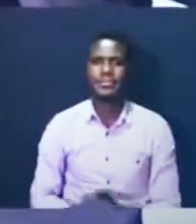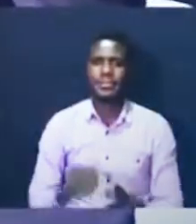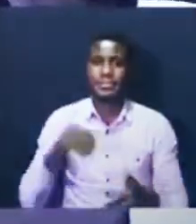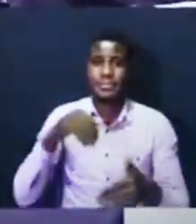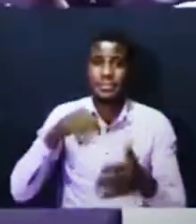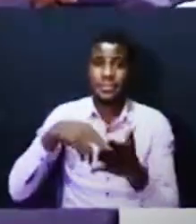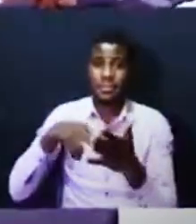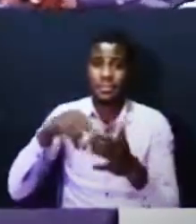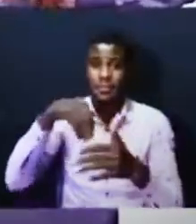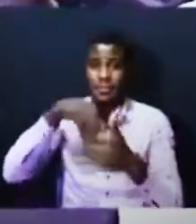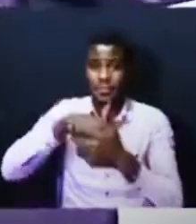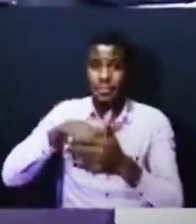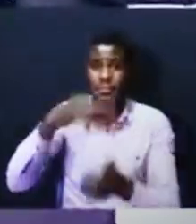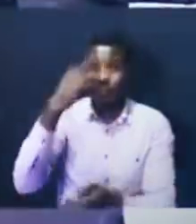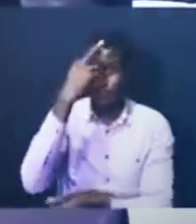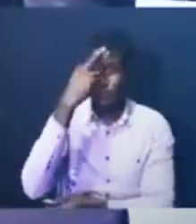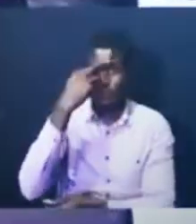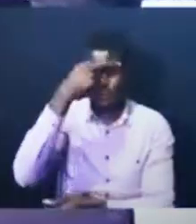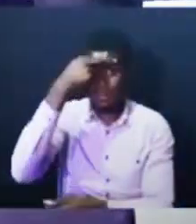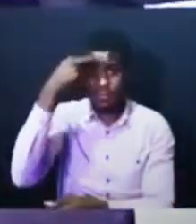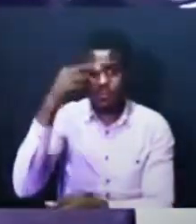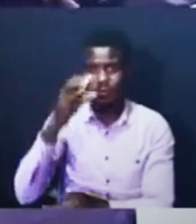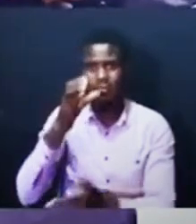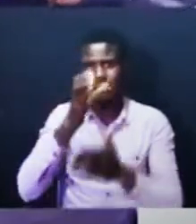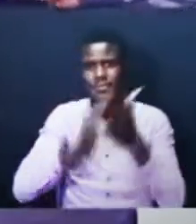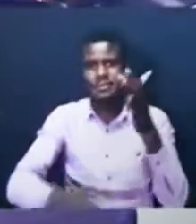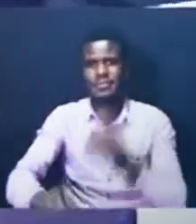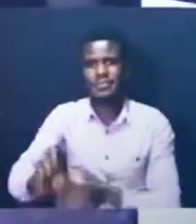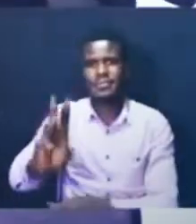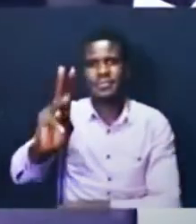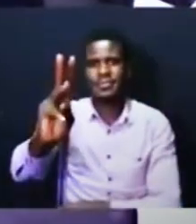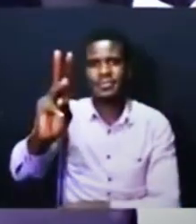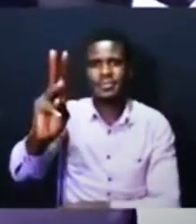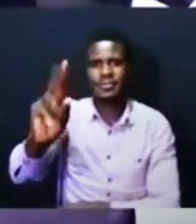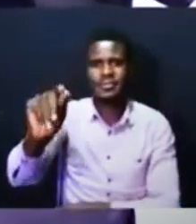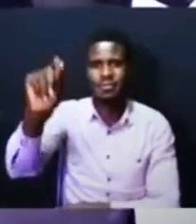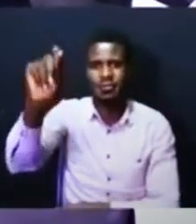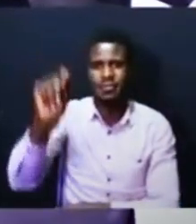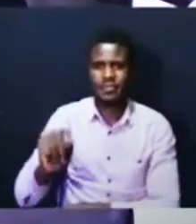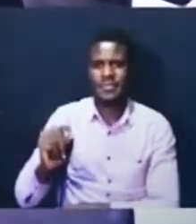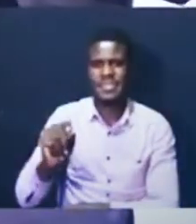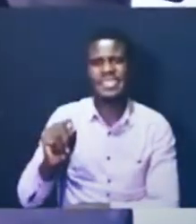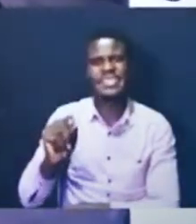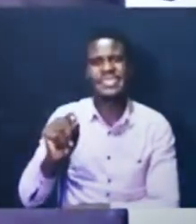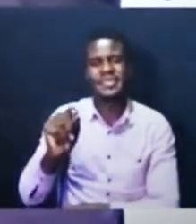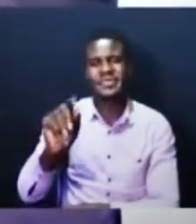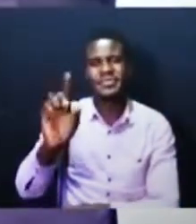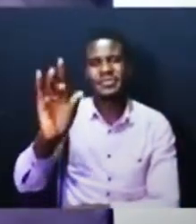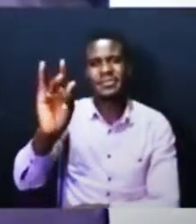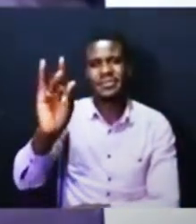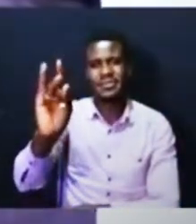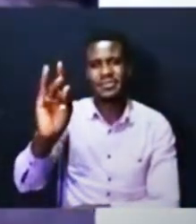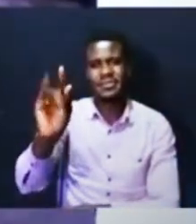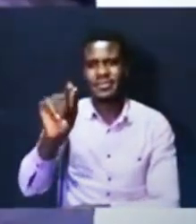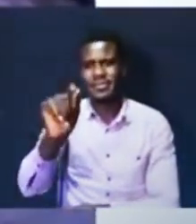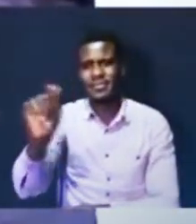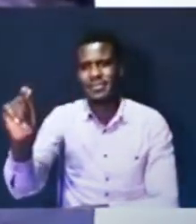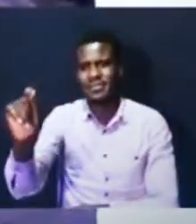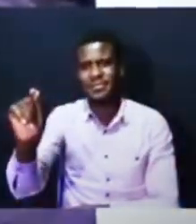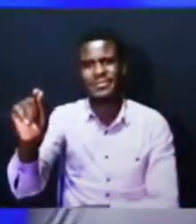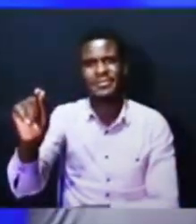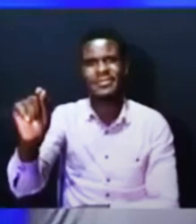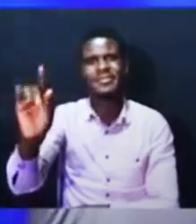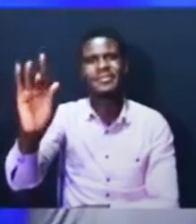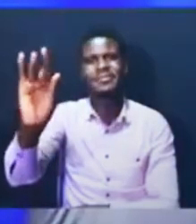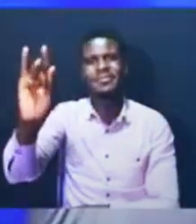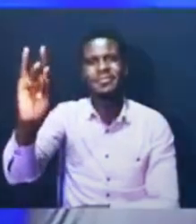Romans chapter 16 verse 17 and 18. Ye kind Roman form ma no etidu nsia yimu dun song